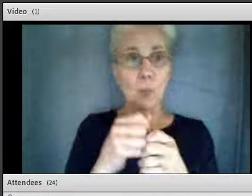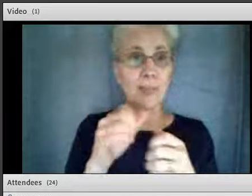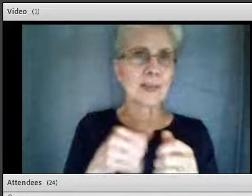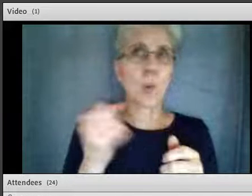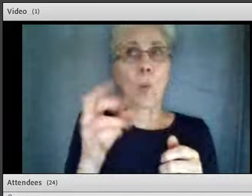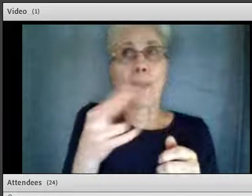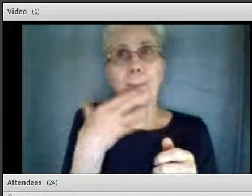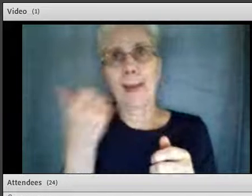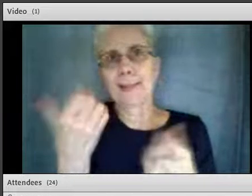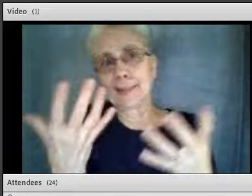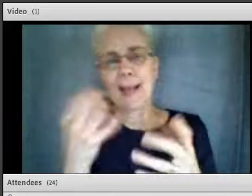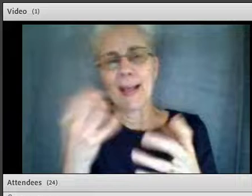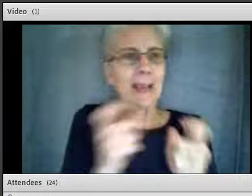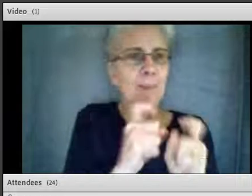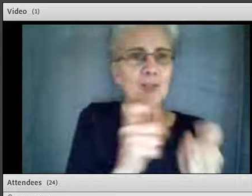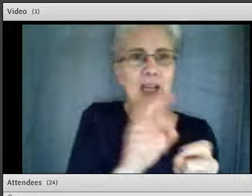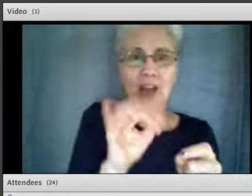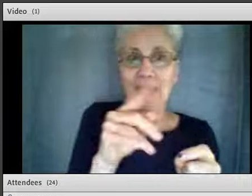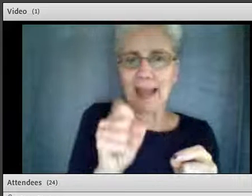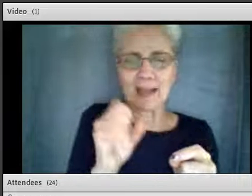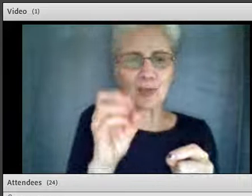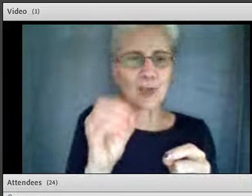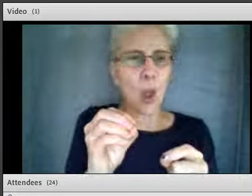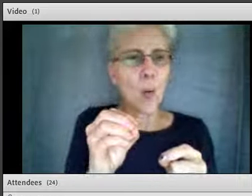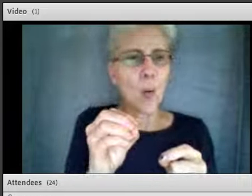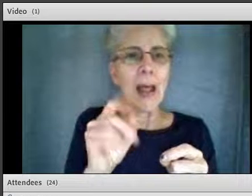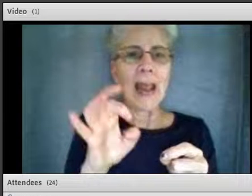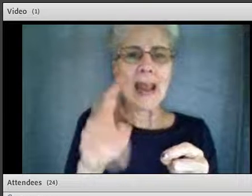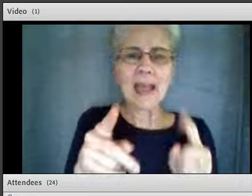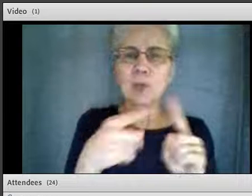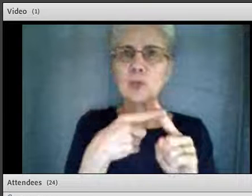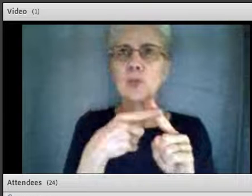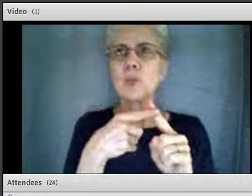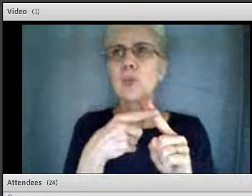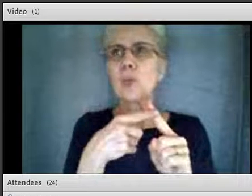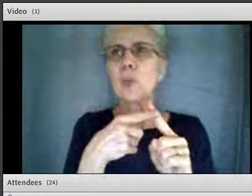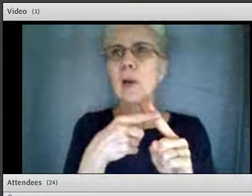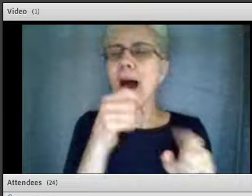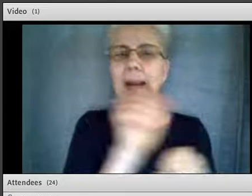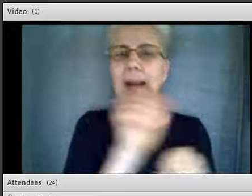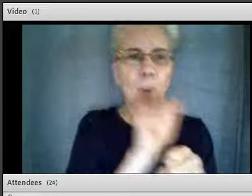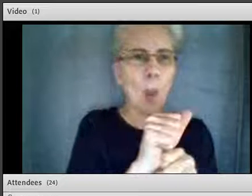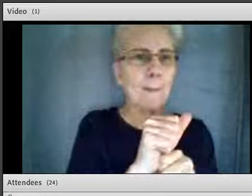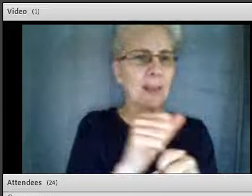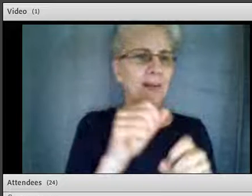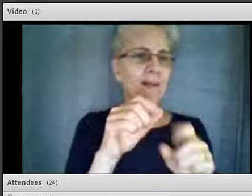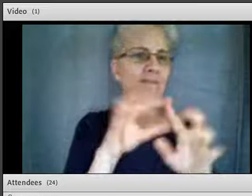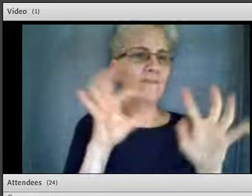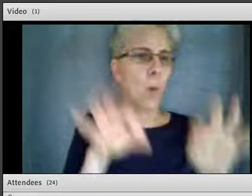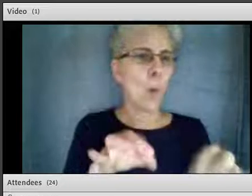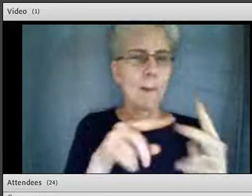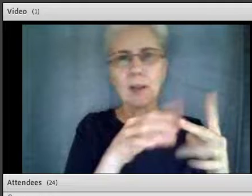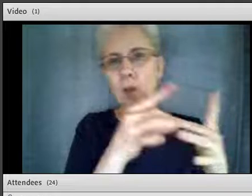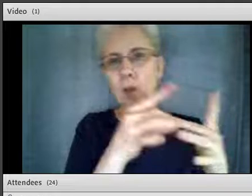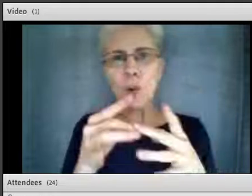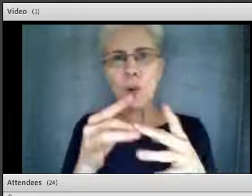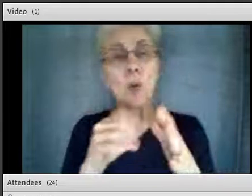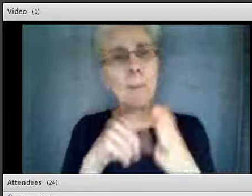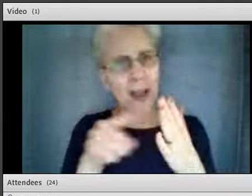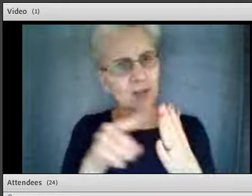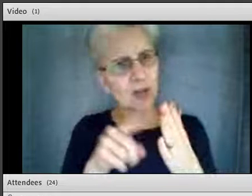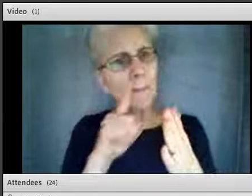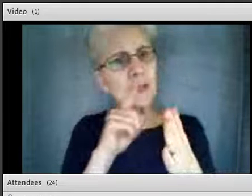So you link to the unemployment form, and go back and check and make sure in a month it's still linking to the